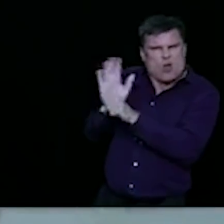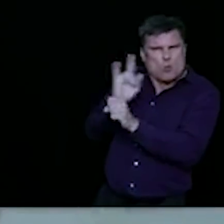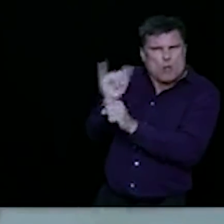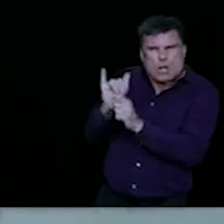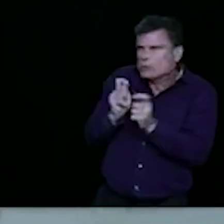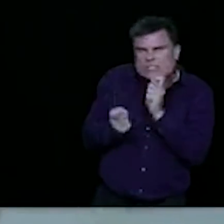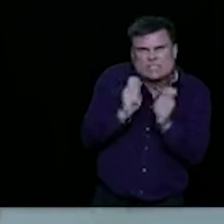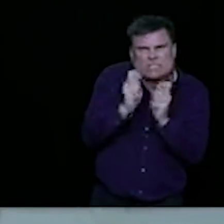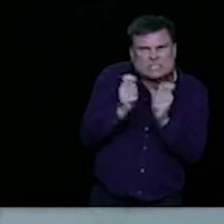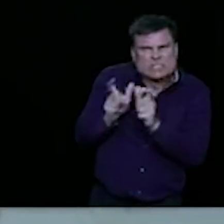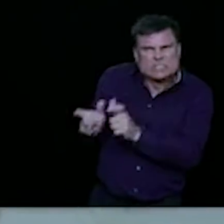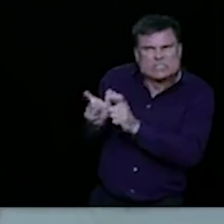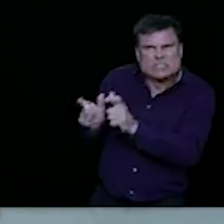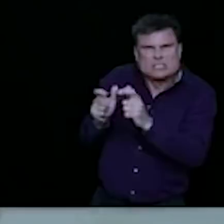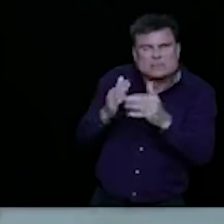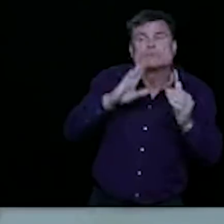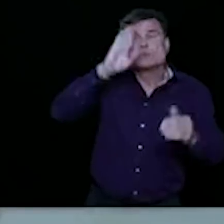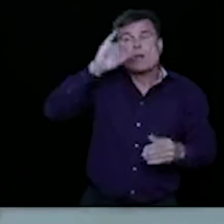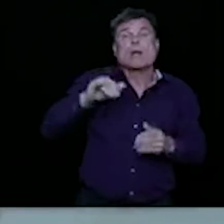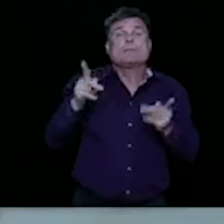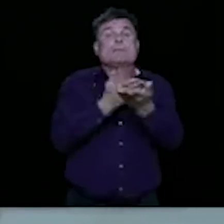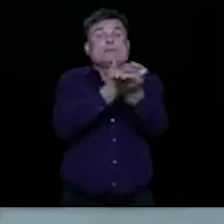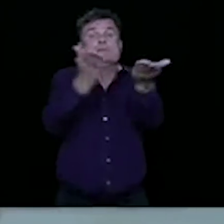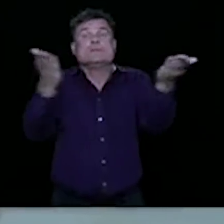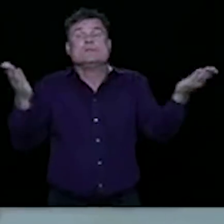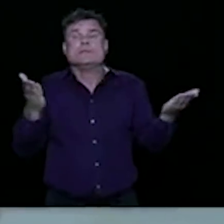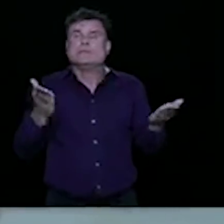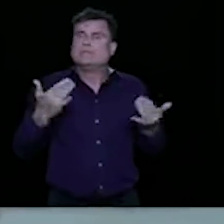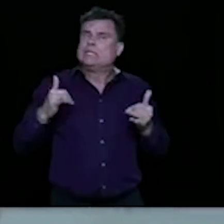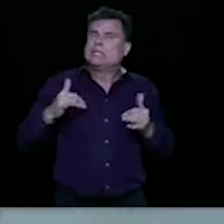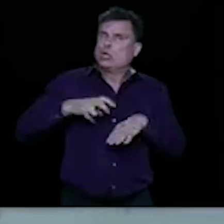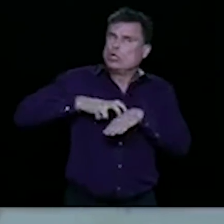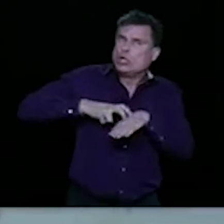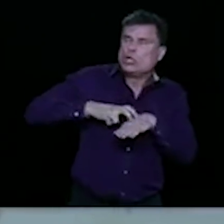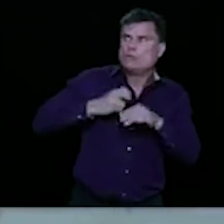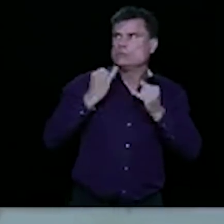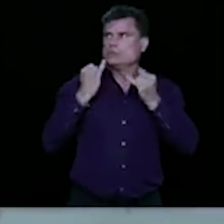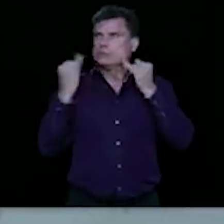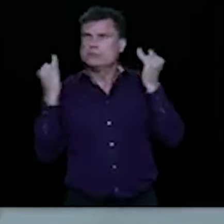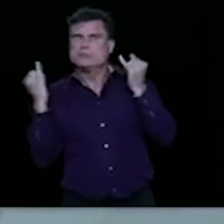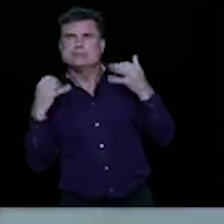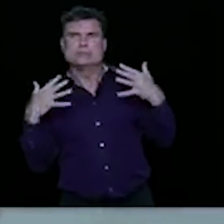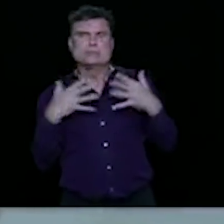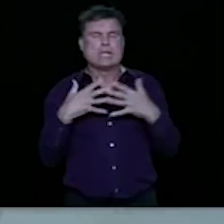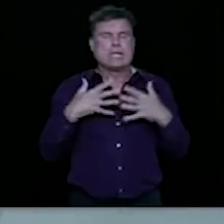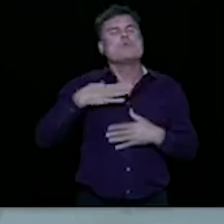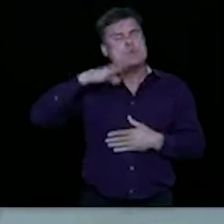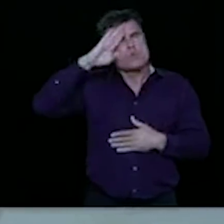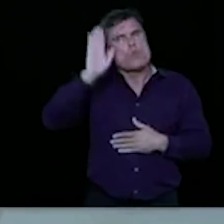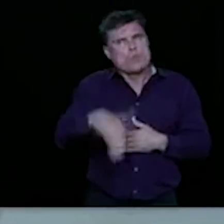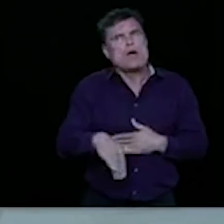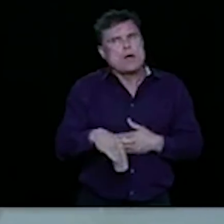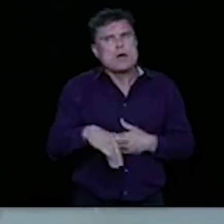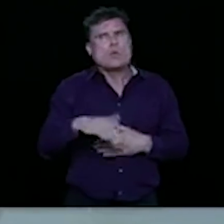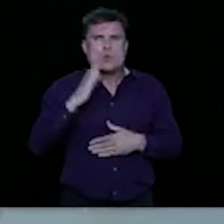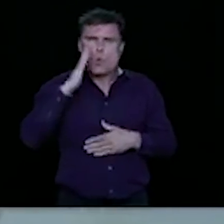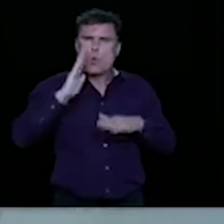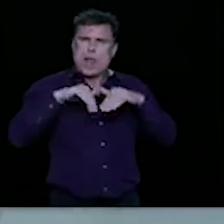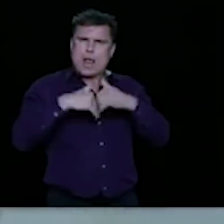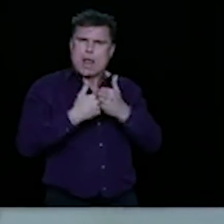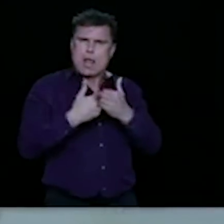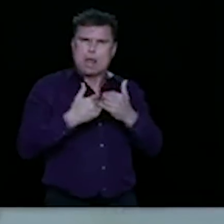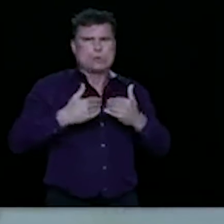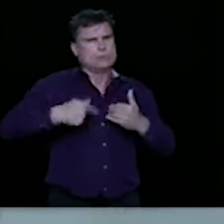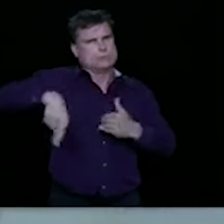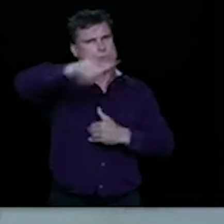the precautions we need to take to keep ourselves, our children, our families, and our communities safe. We've shown